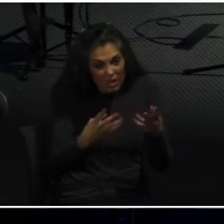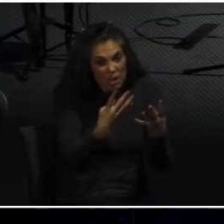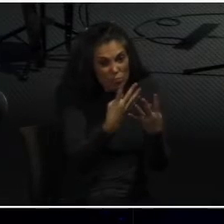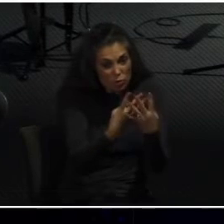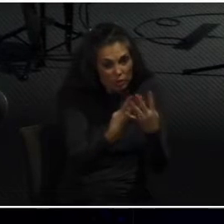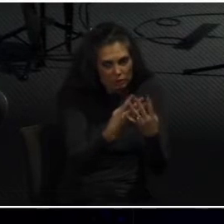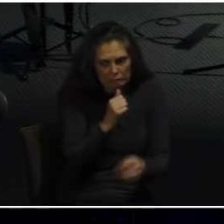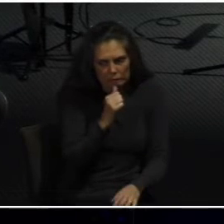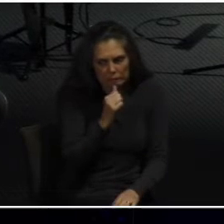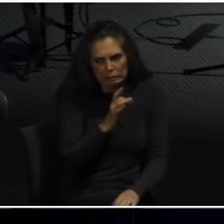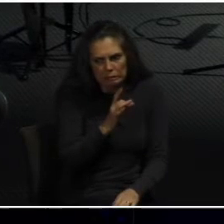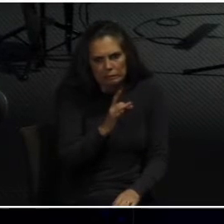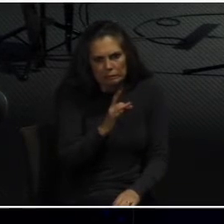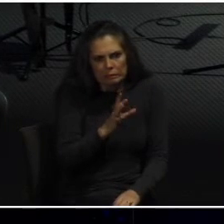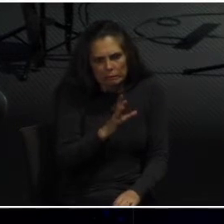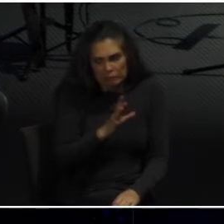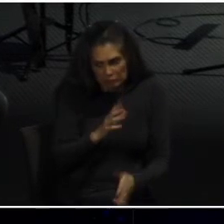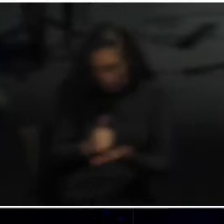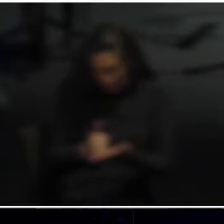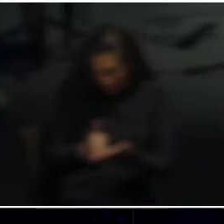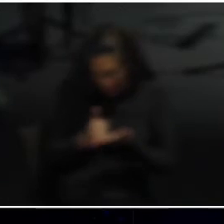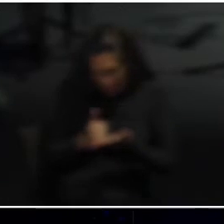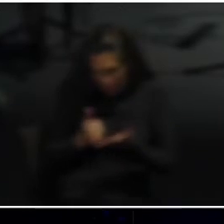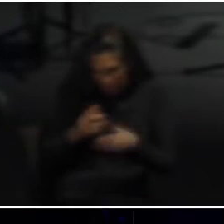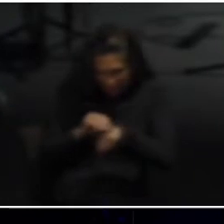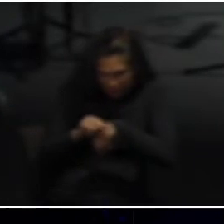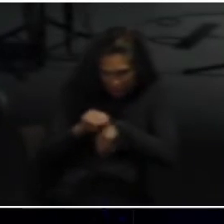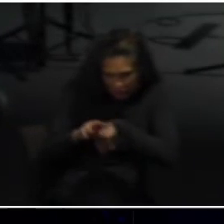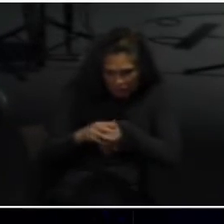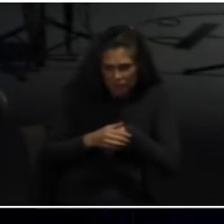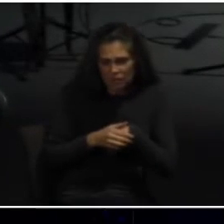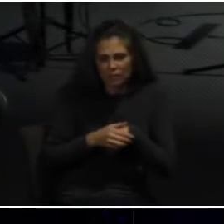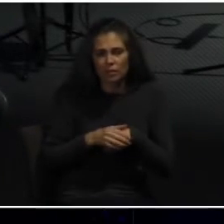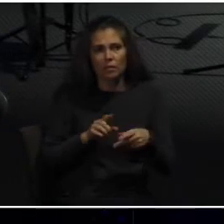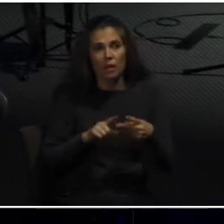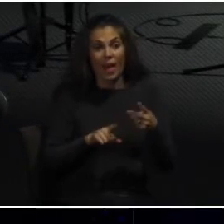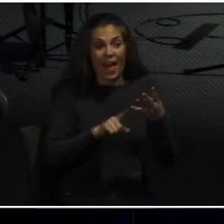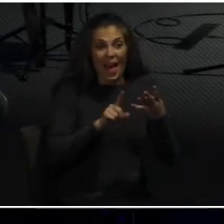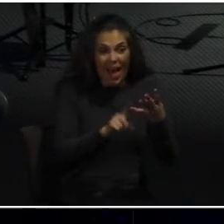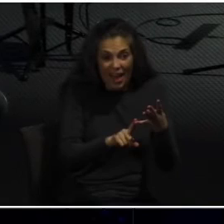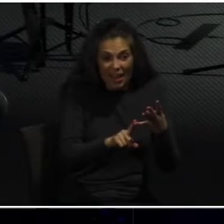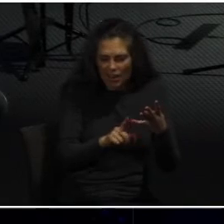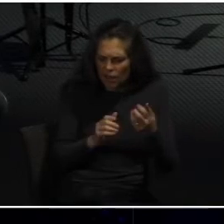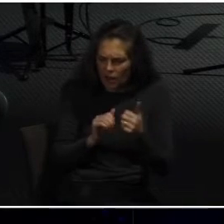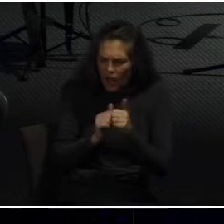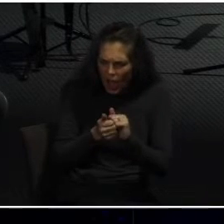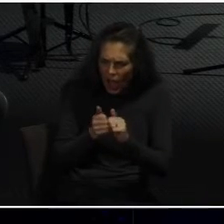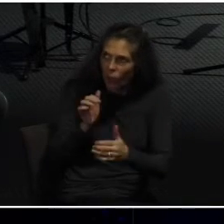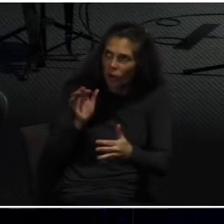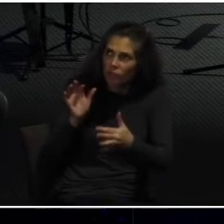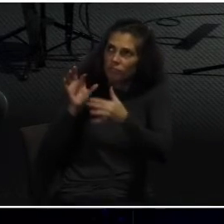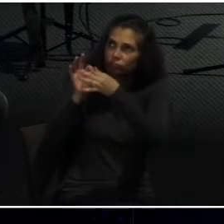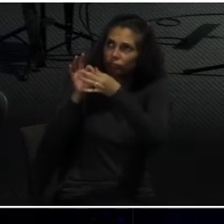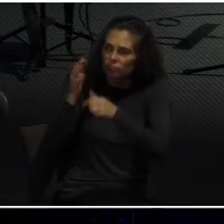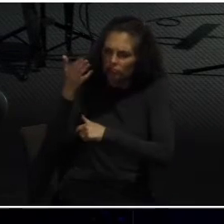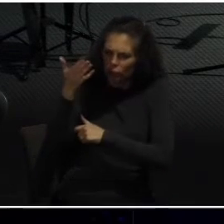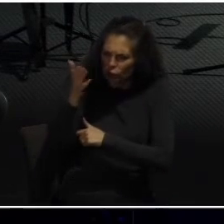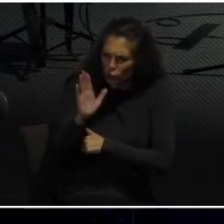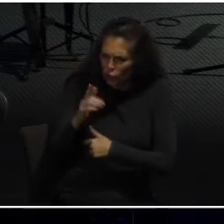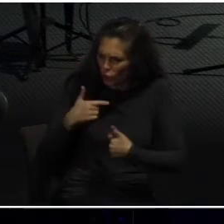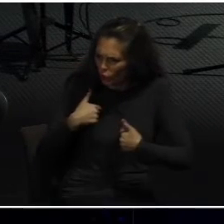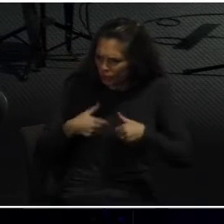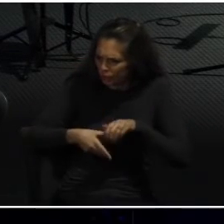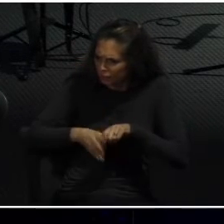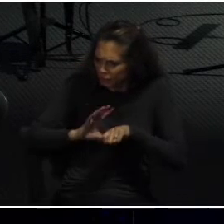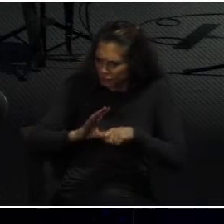no clue how to reconnect with God. And I was like, I have no clue what to do. So